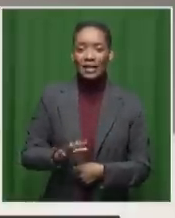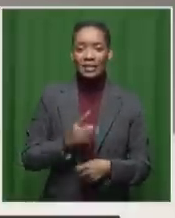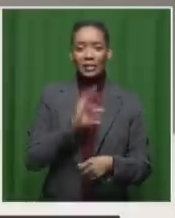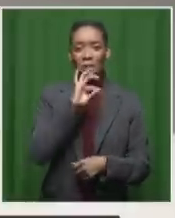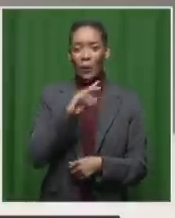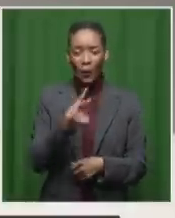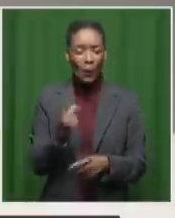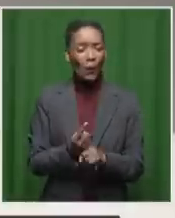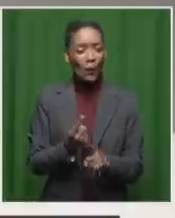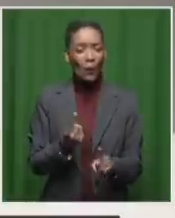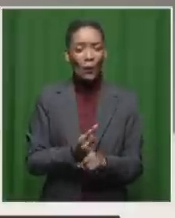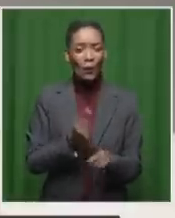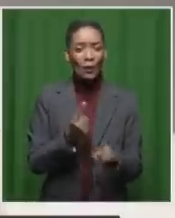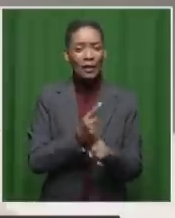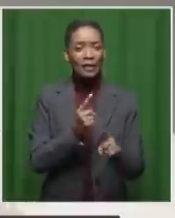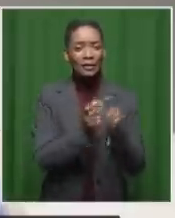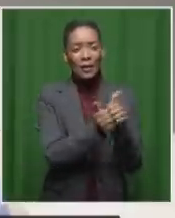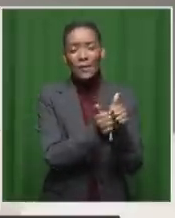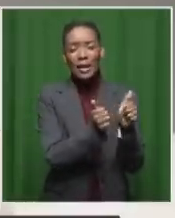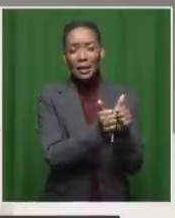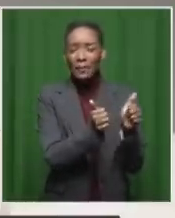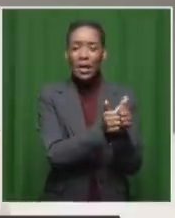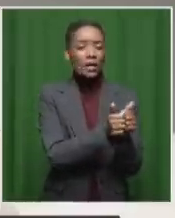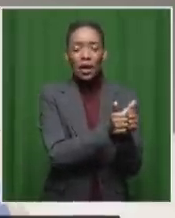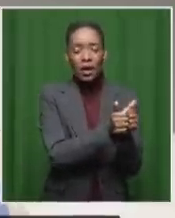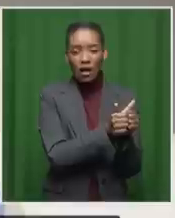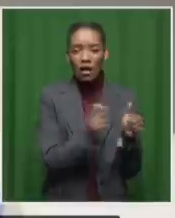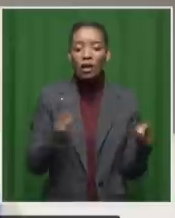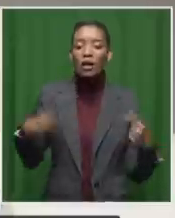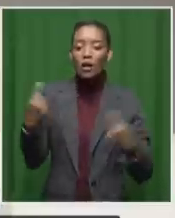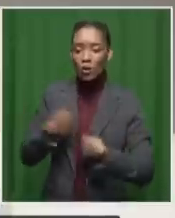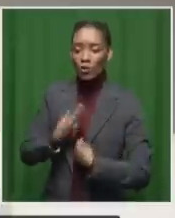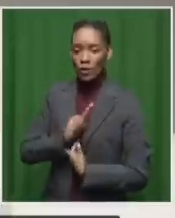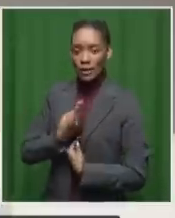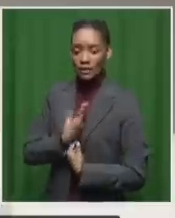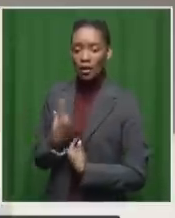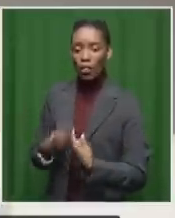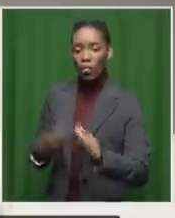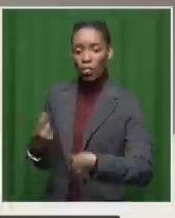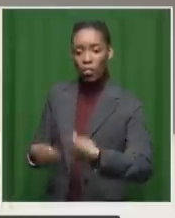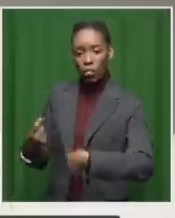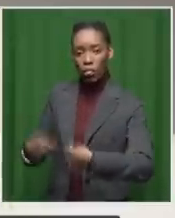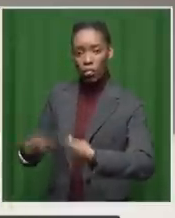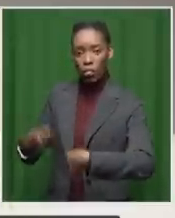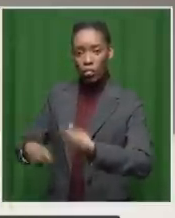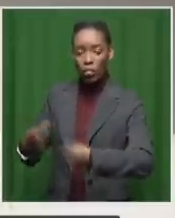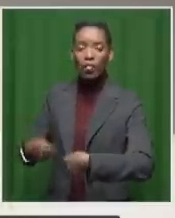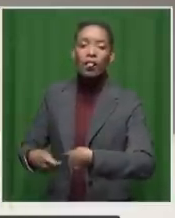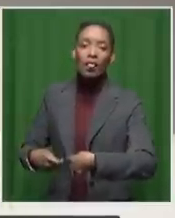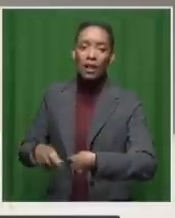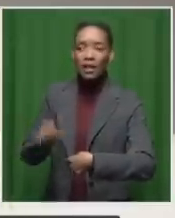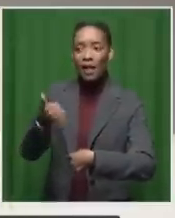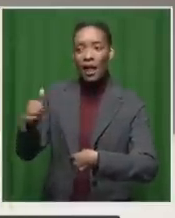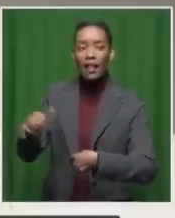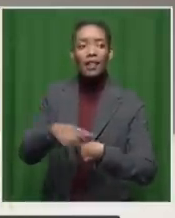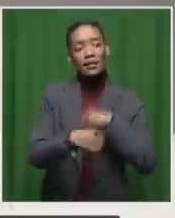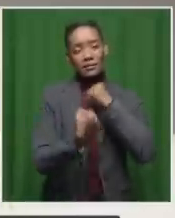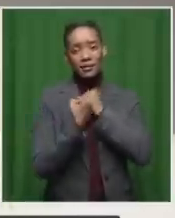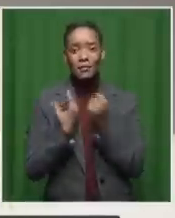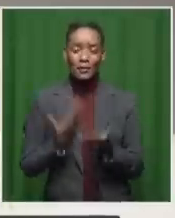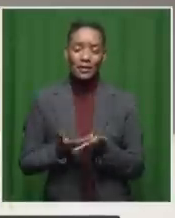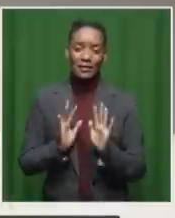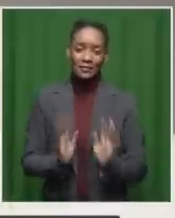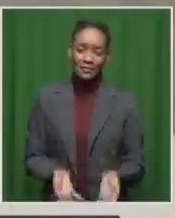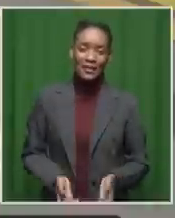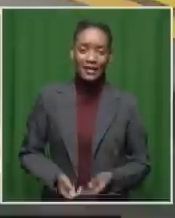just to ask 100% of our need. We can start contributing, then others, they will come to complement. Dr. Kaseya, thanks so